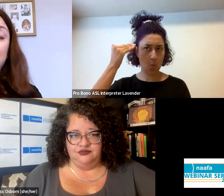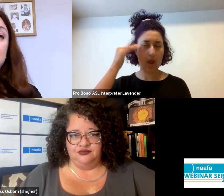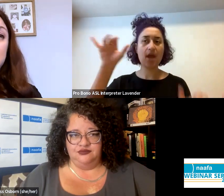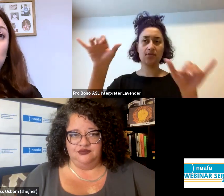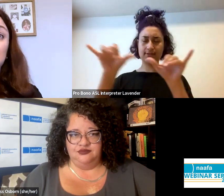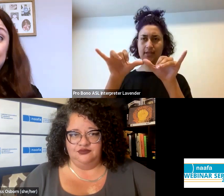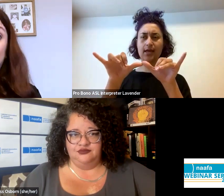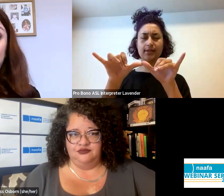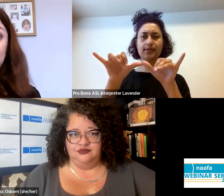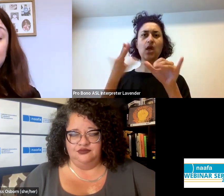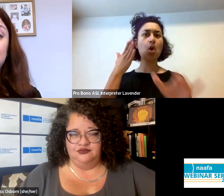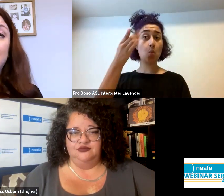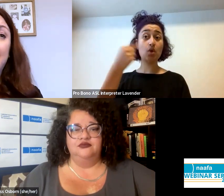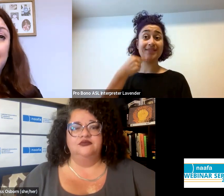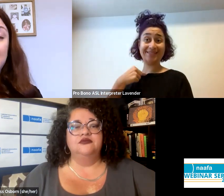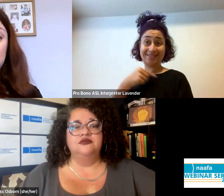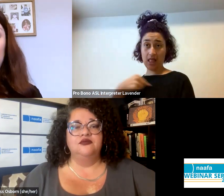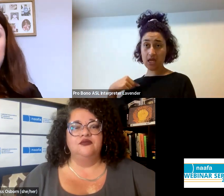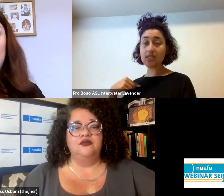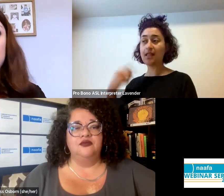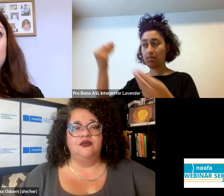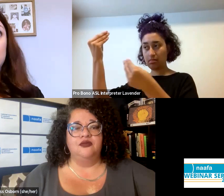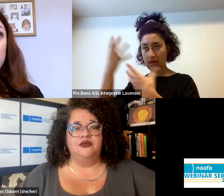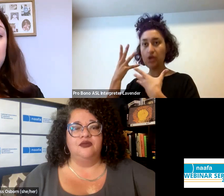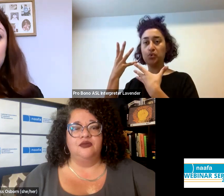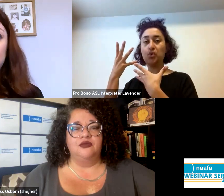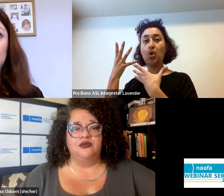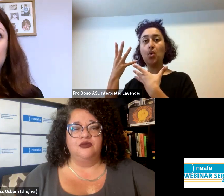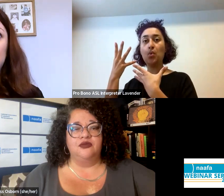size and will tell us and let us know and are